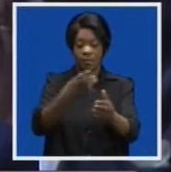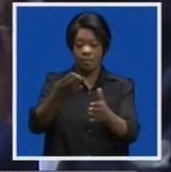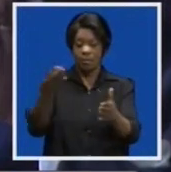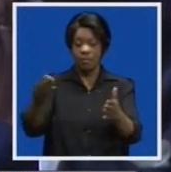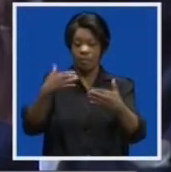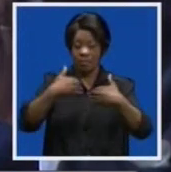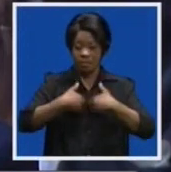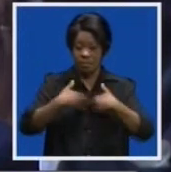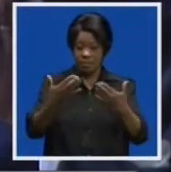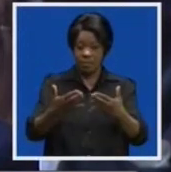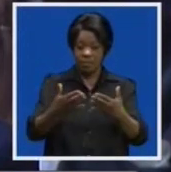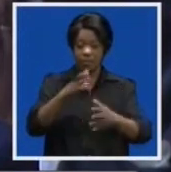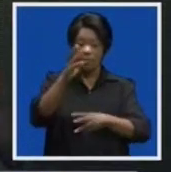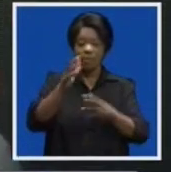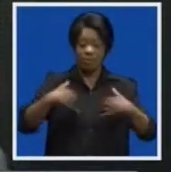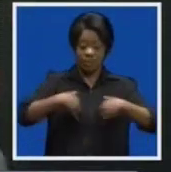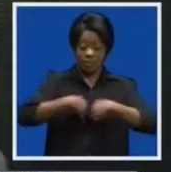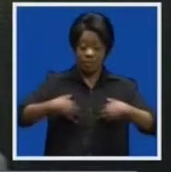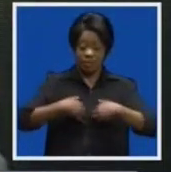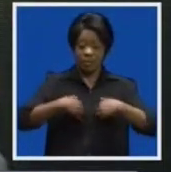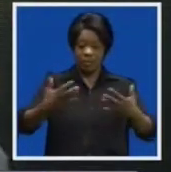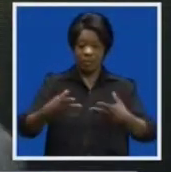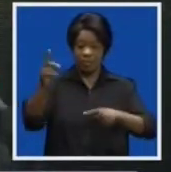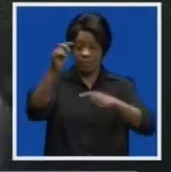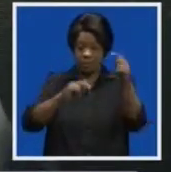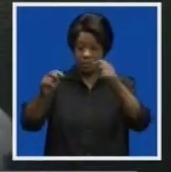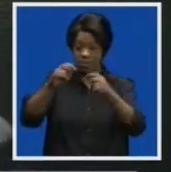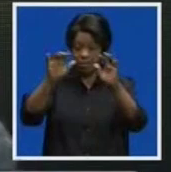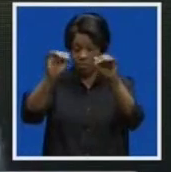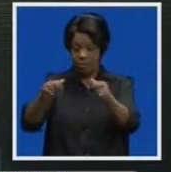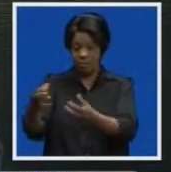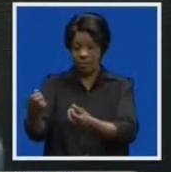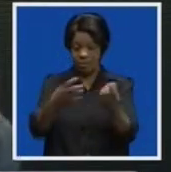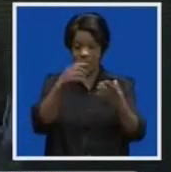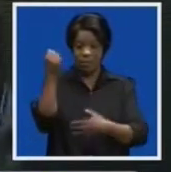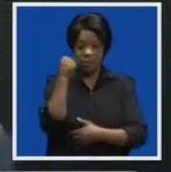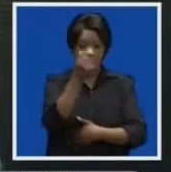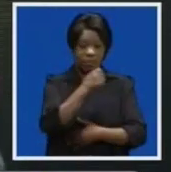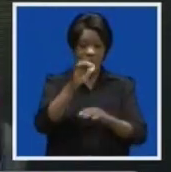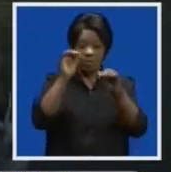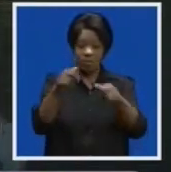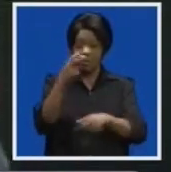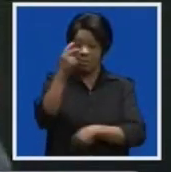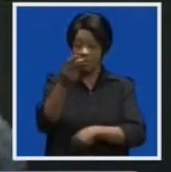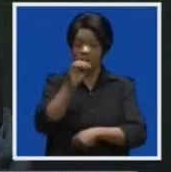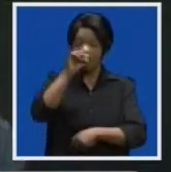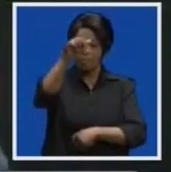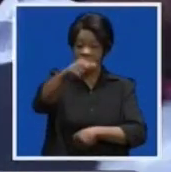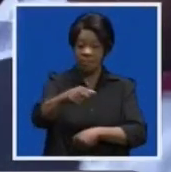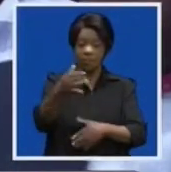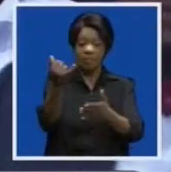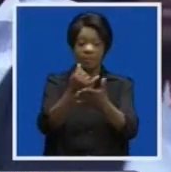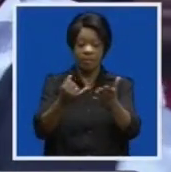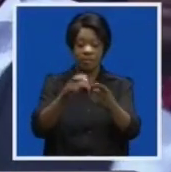have the wildlife. A tourist can go to Kenya, he can see the elephant, but the culture and the art that we have